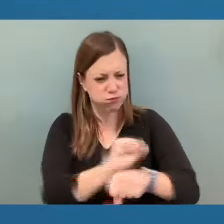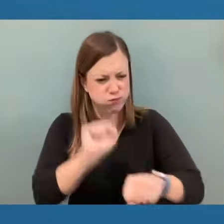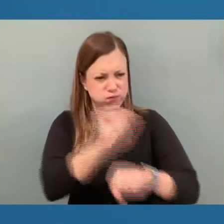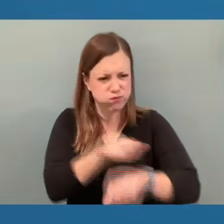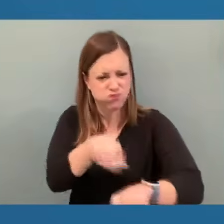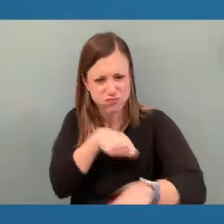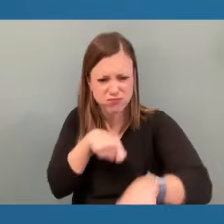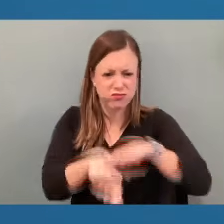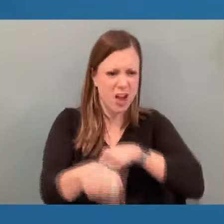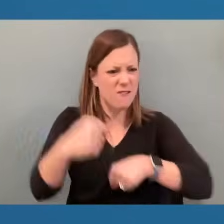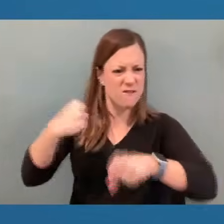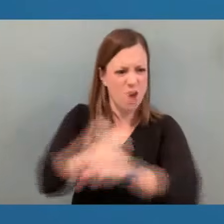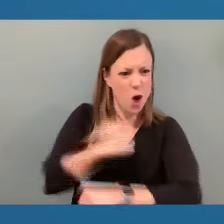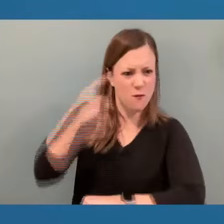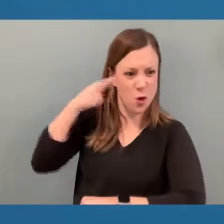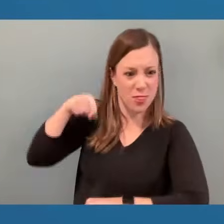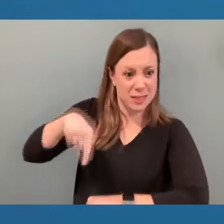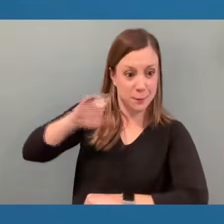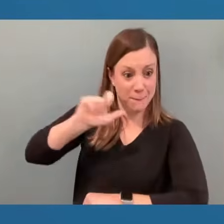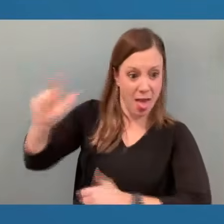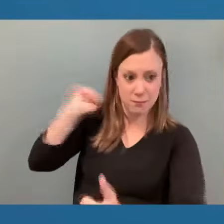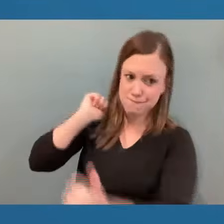so grateful.